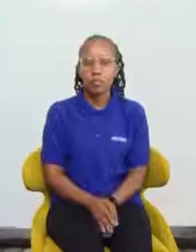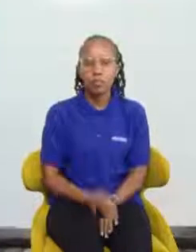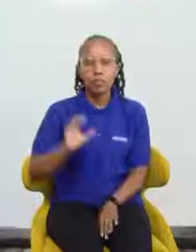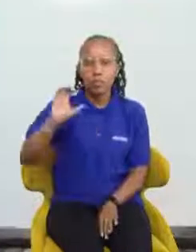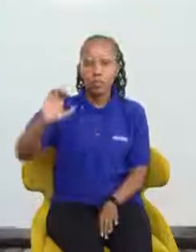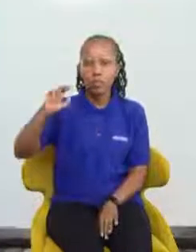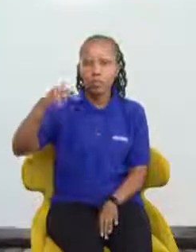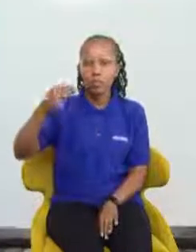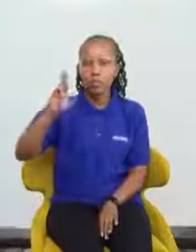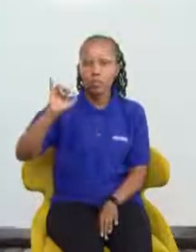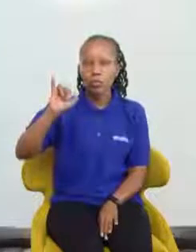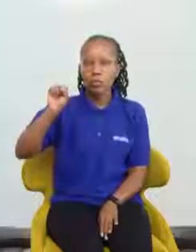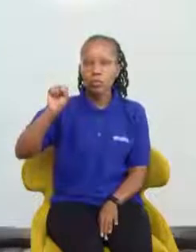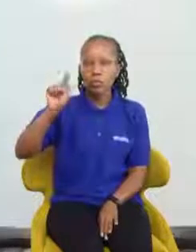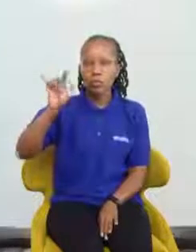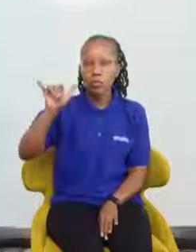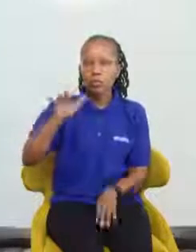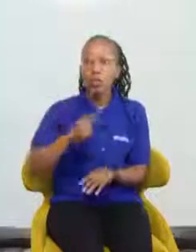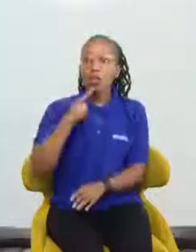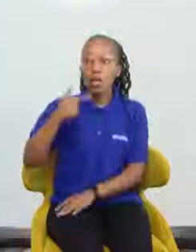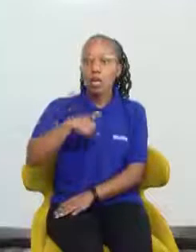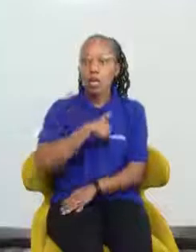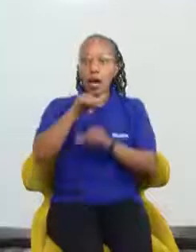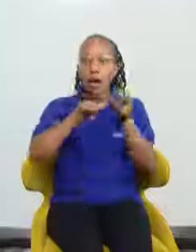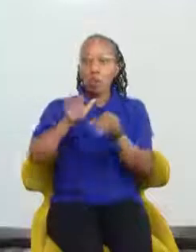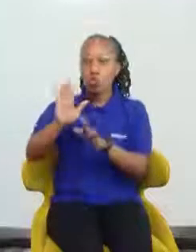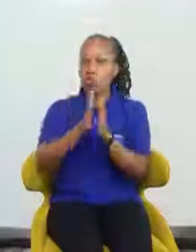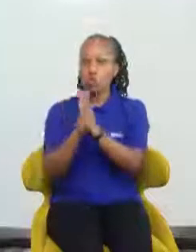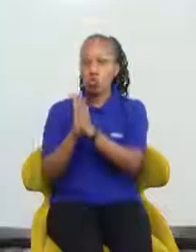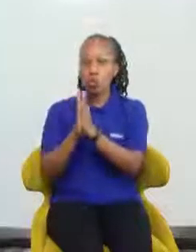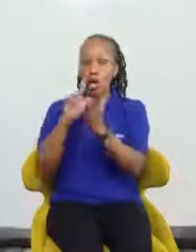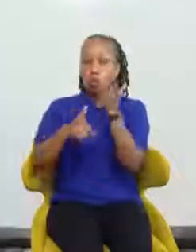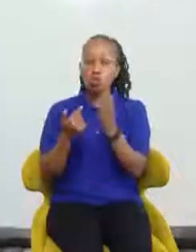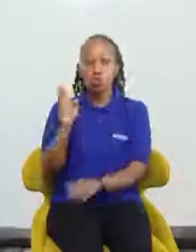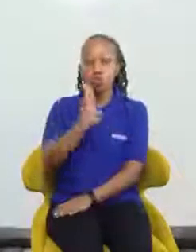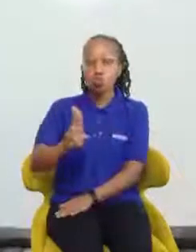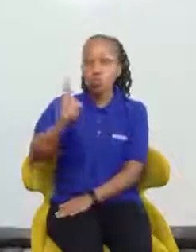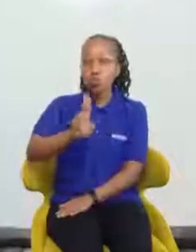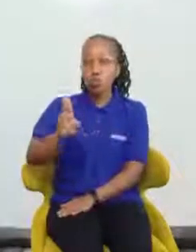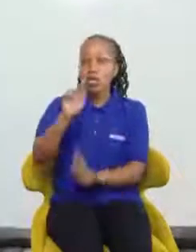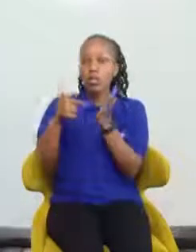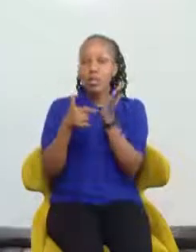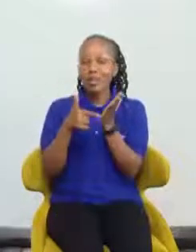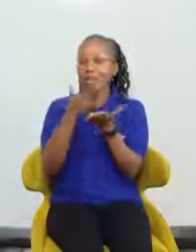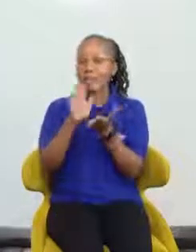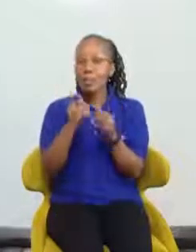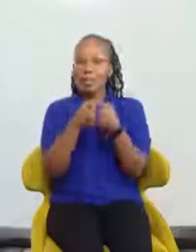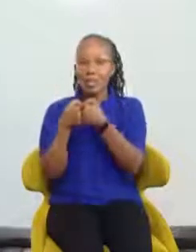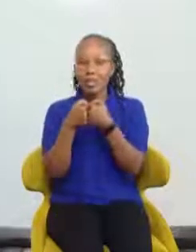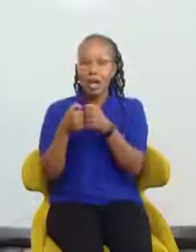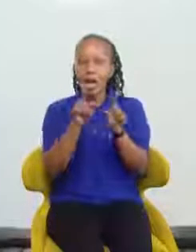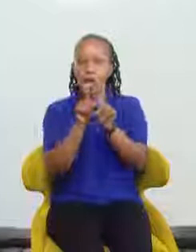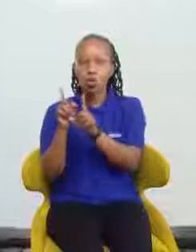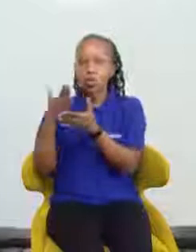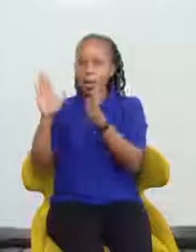Christy. Christy, tell us a little bit about your story and what you use in regards to technology, some of the challenges and some of the successes that